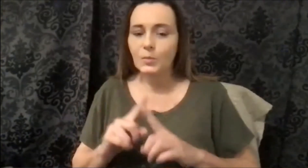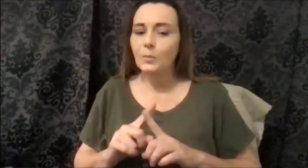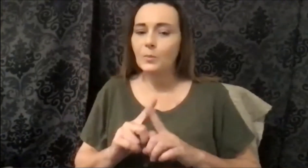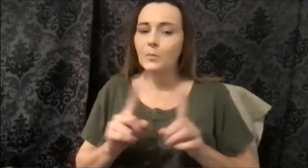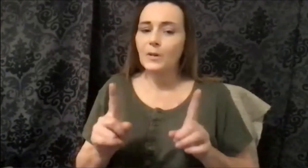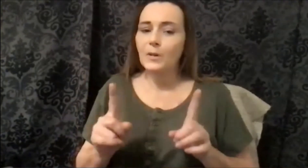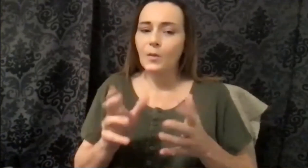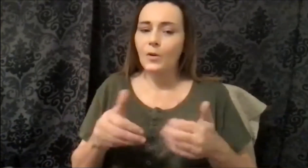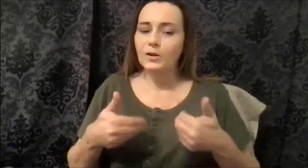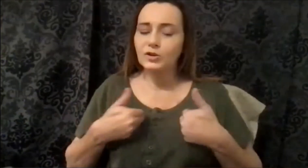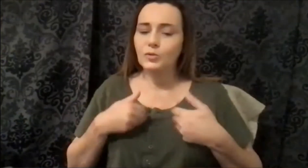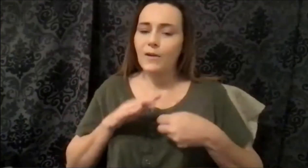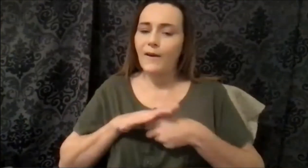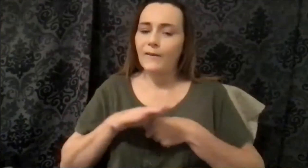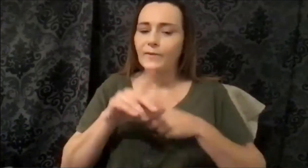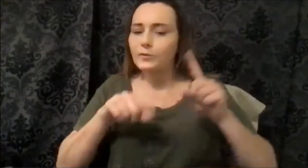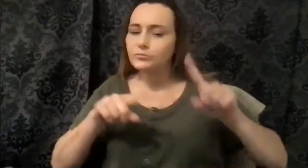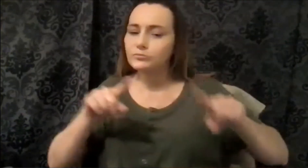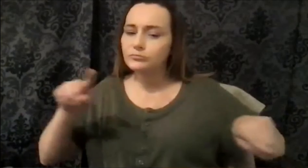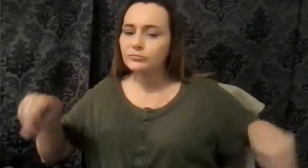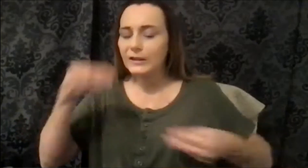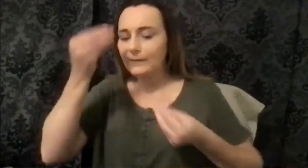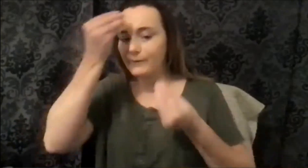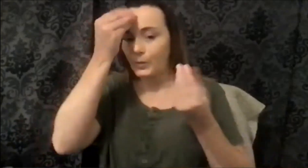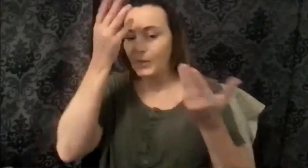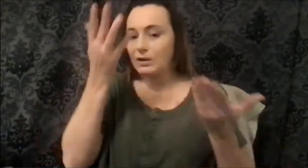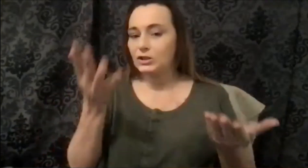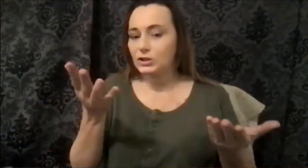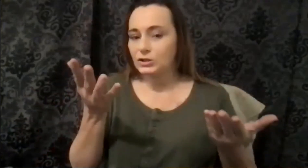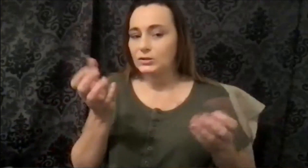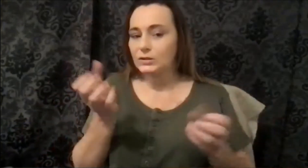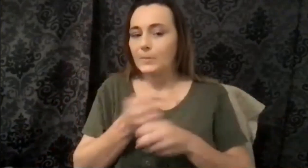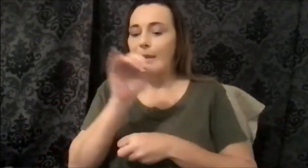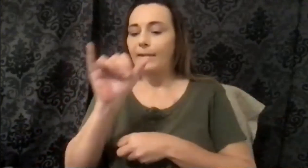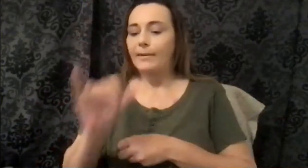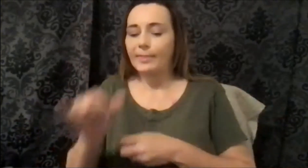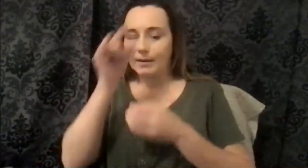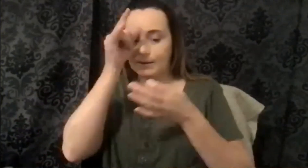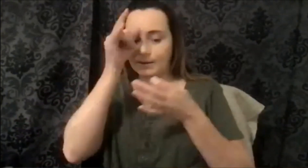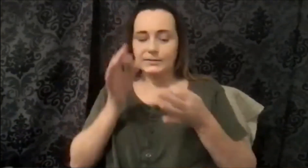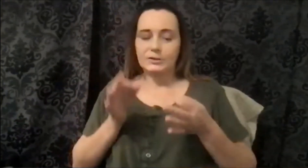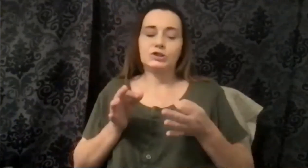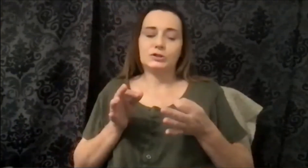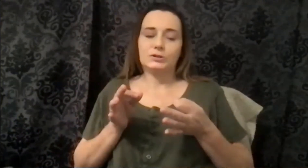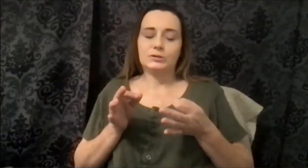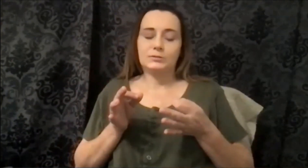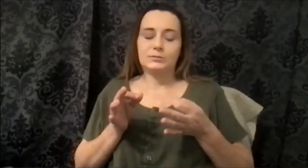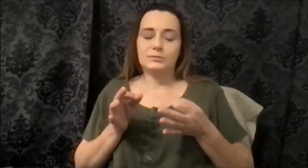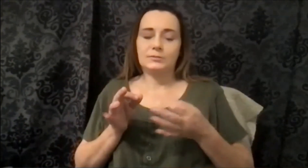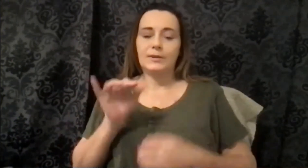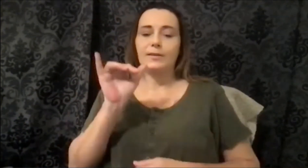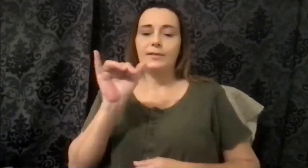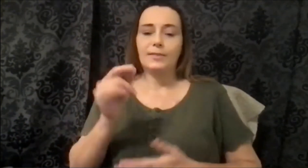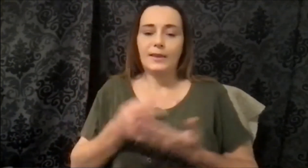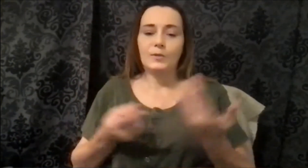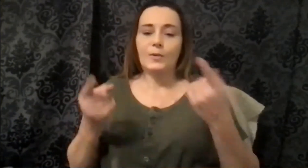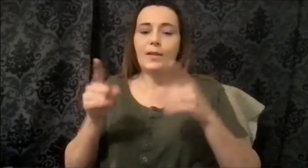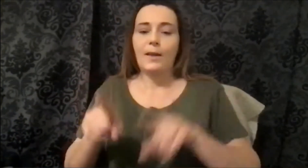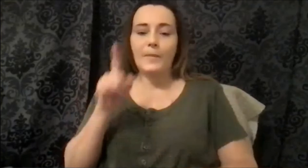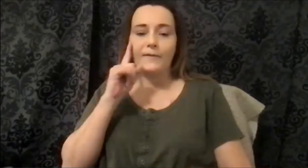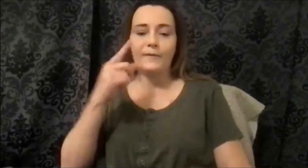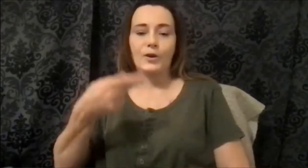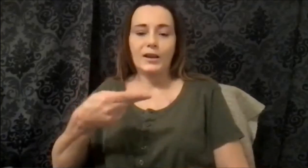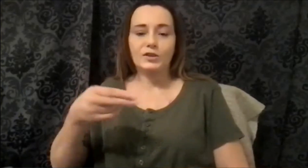you to have the full range of information in making that decision of that's what would happen for